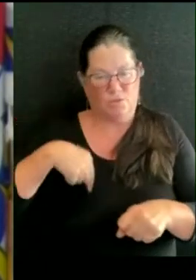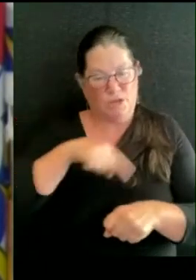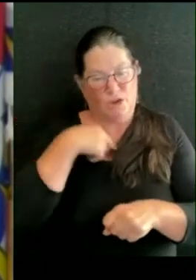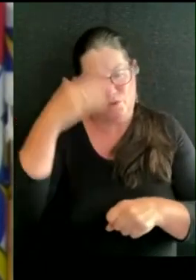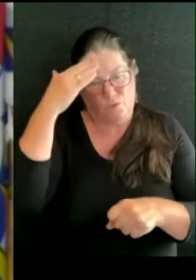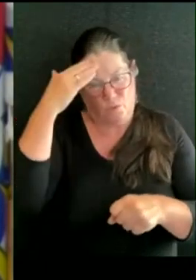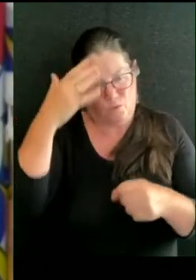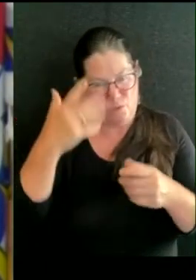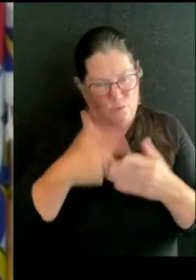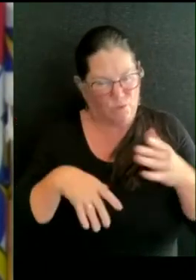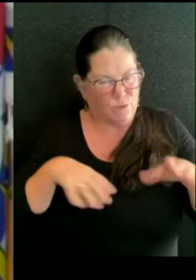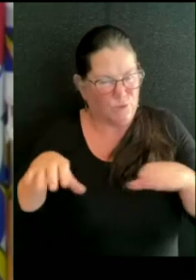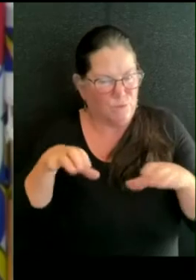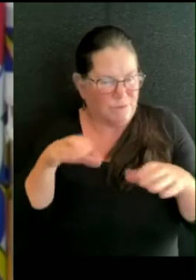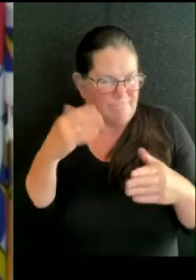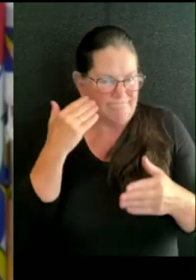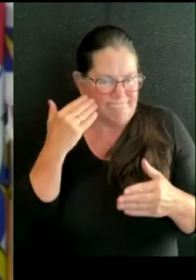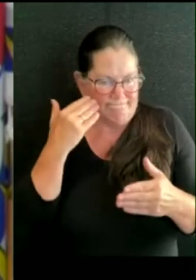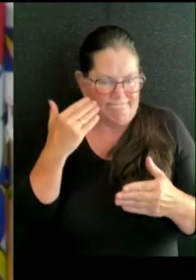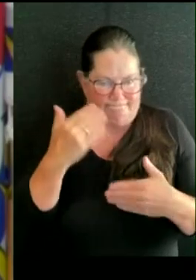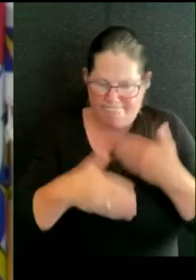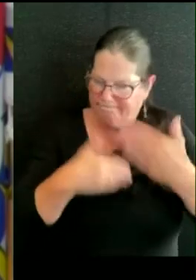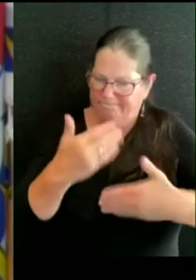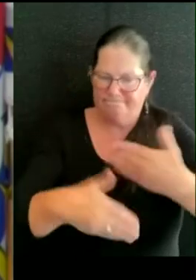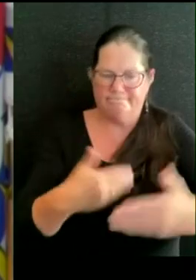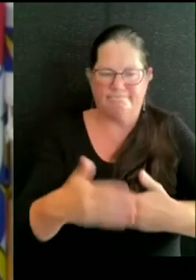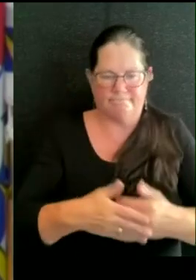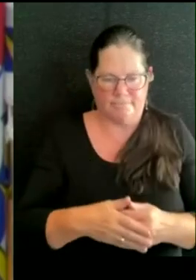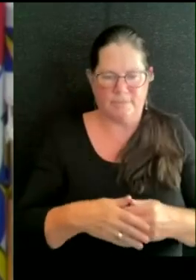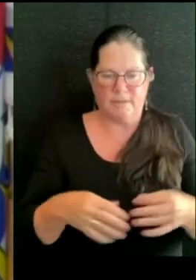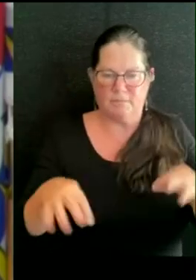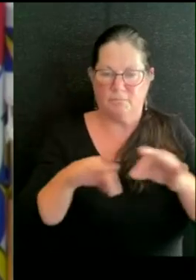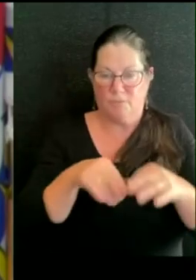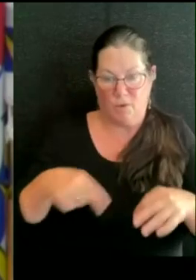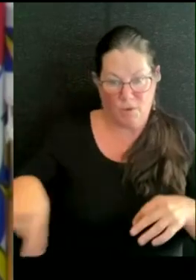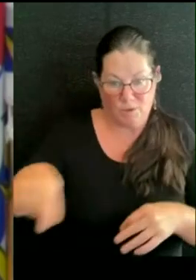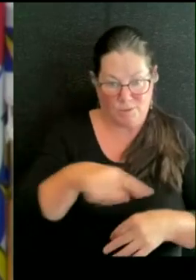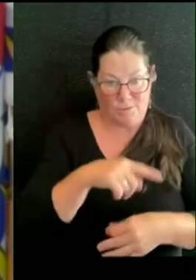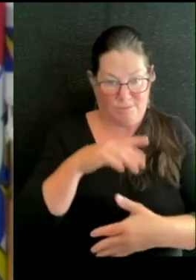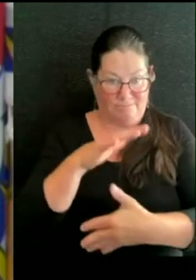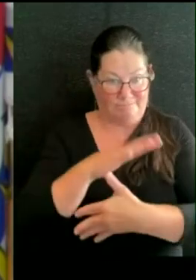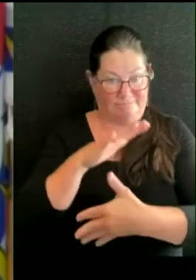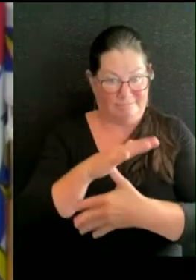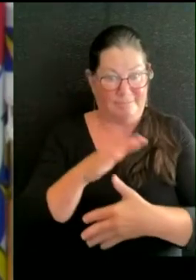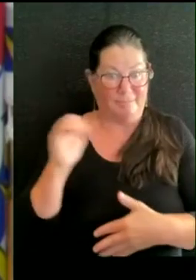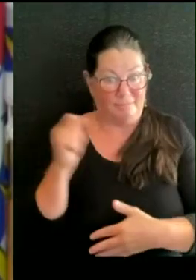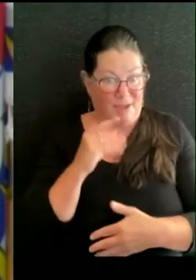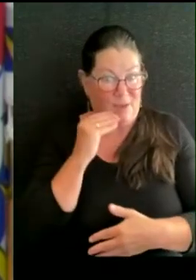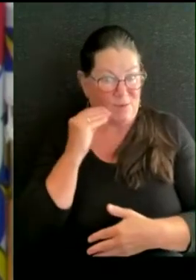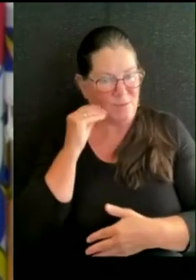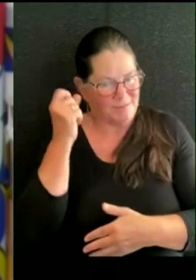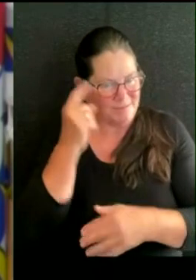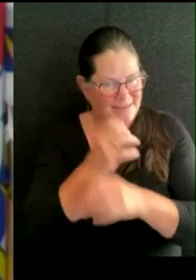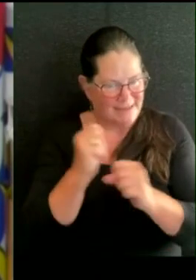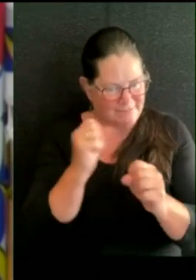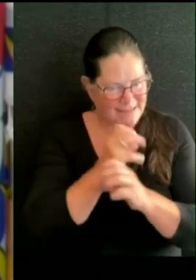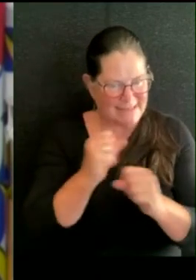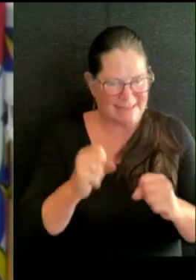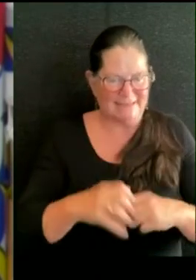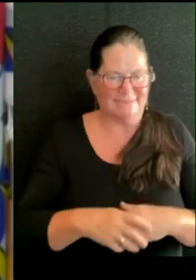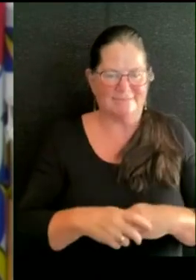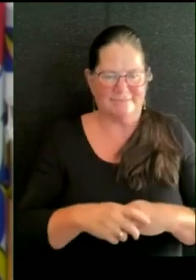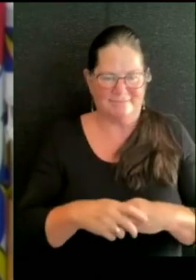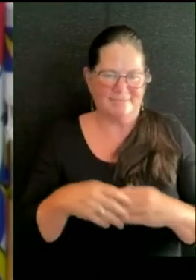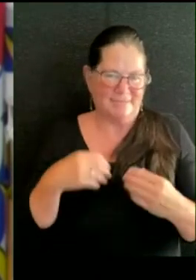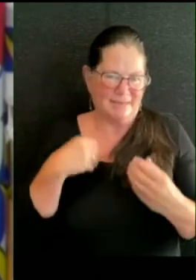remains getting you home. It's been my honor and pleasure to come to all of you each morning. All right, so we've been bringing you